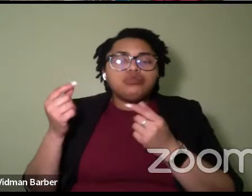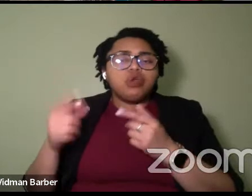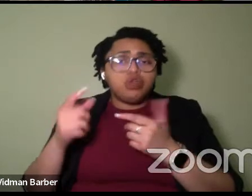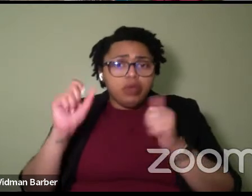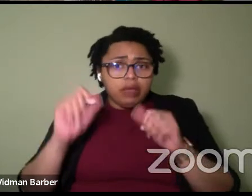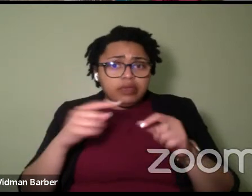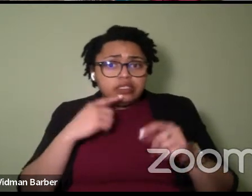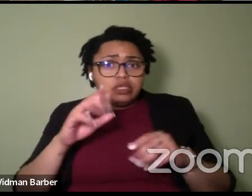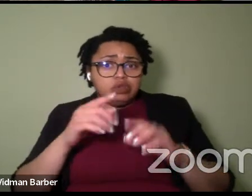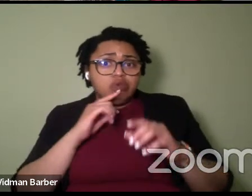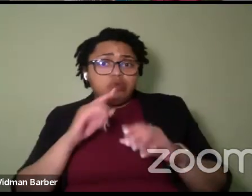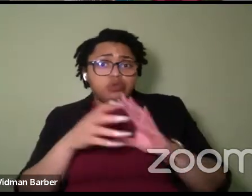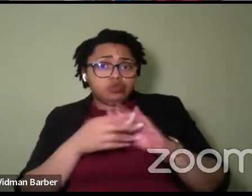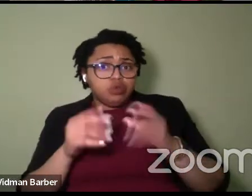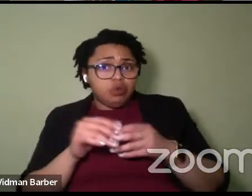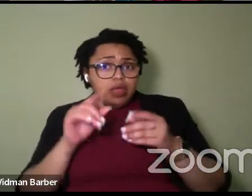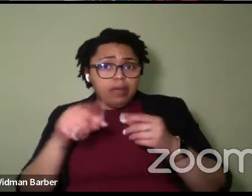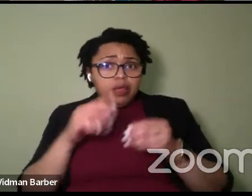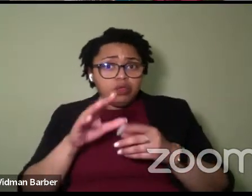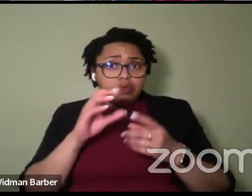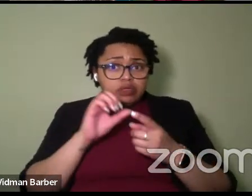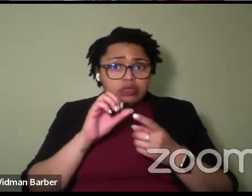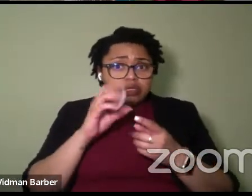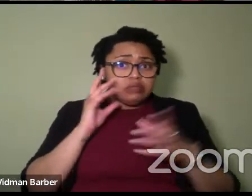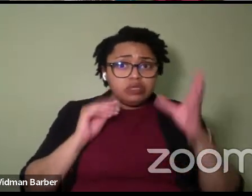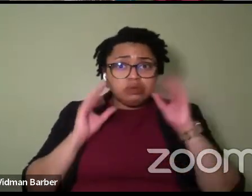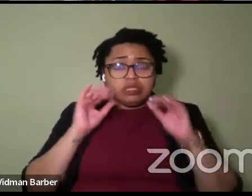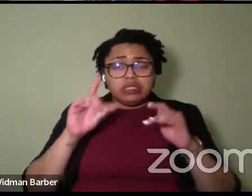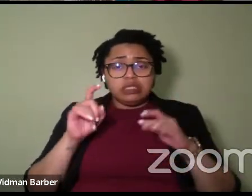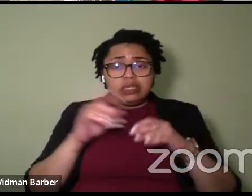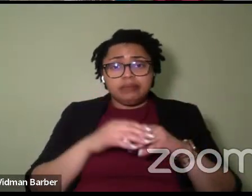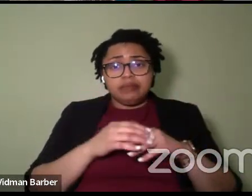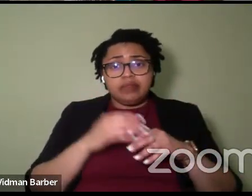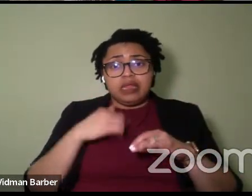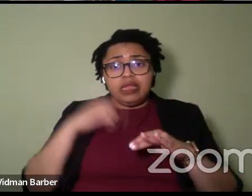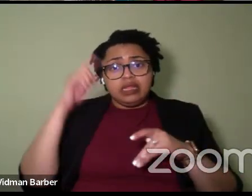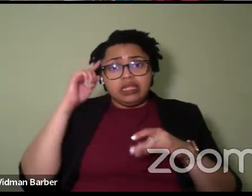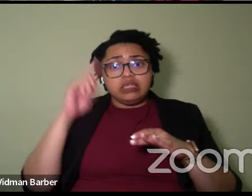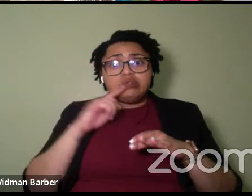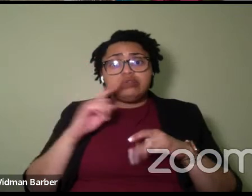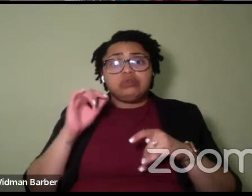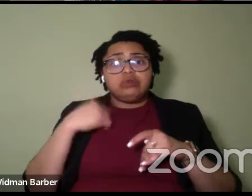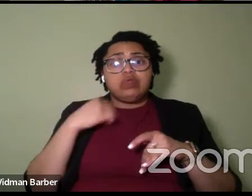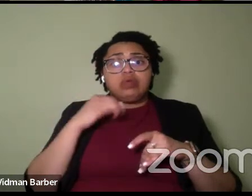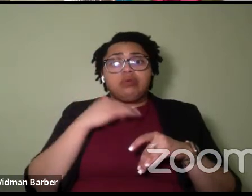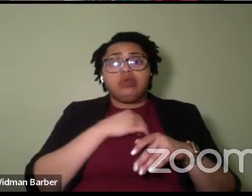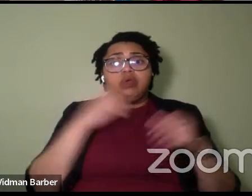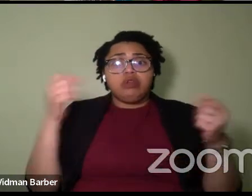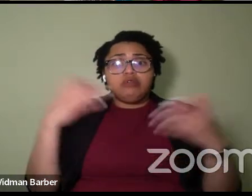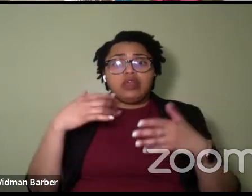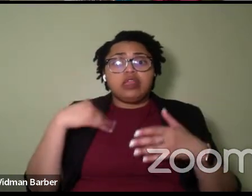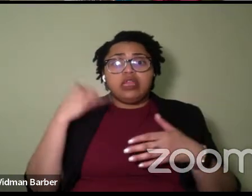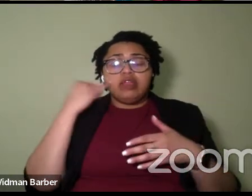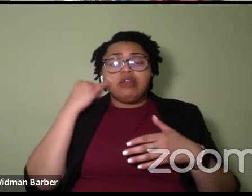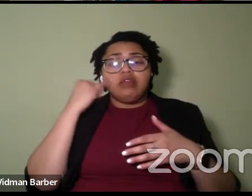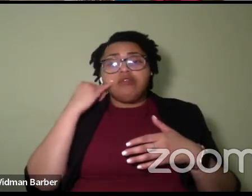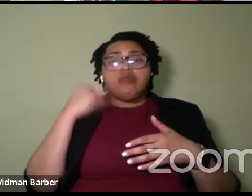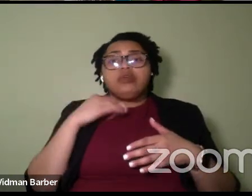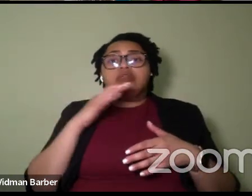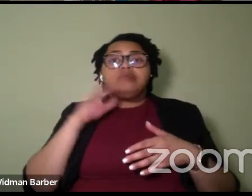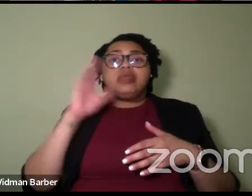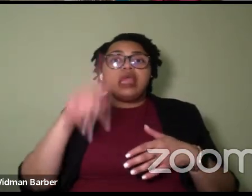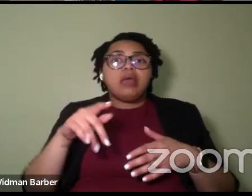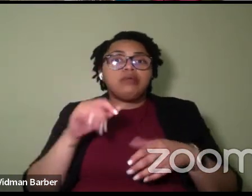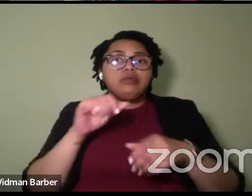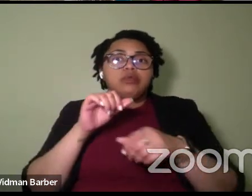what your experience has been? And so I think the truth is that we're so afraid that if we speak up about this, the work will go away, that we don't tell